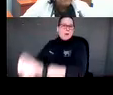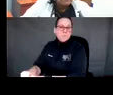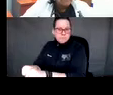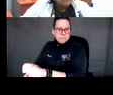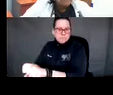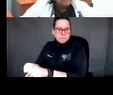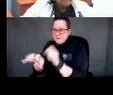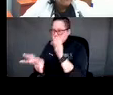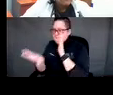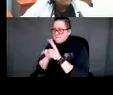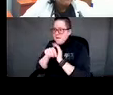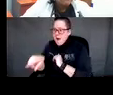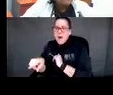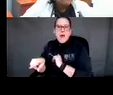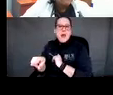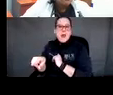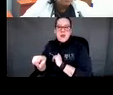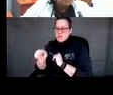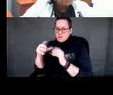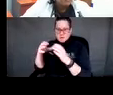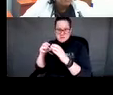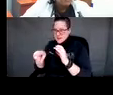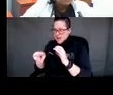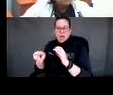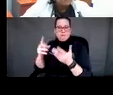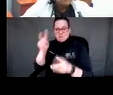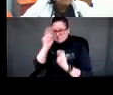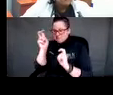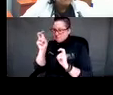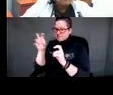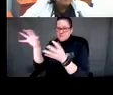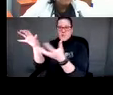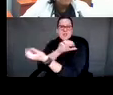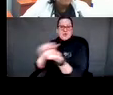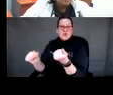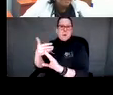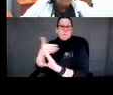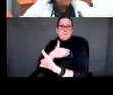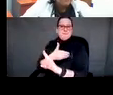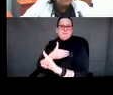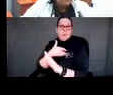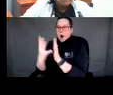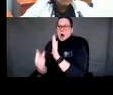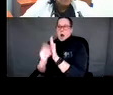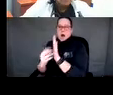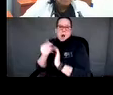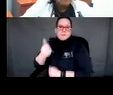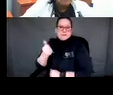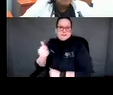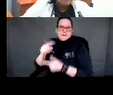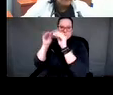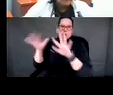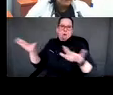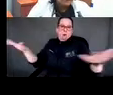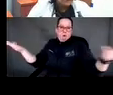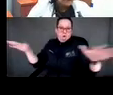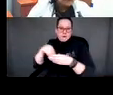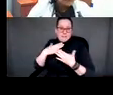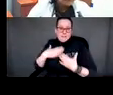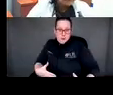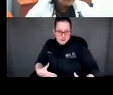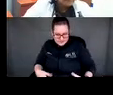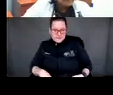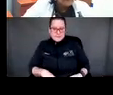find those virus-infected cells and they destroy them before the virus can make more copies of itself and go on and infect additional